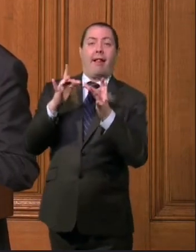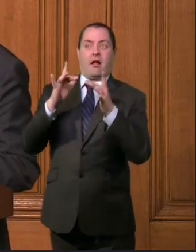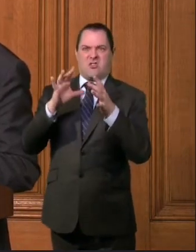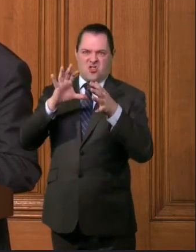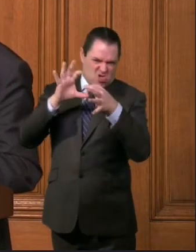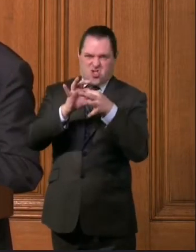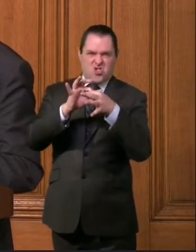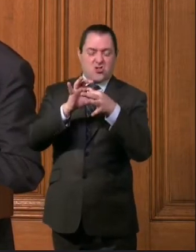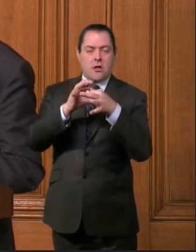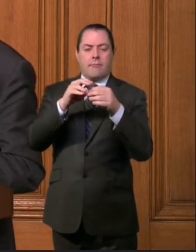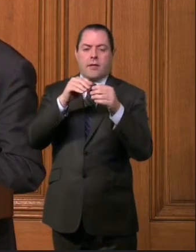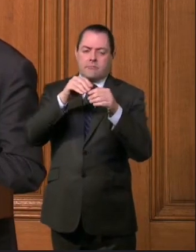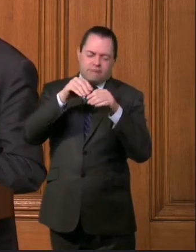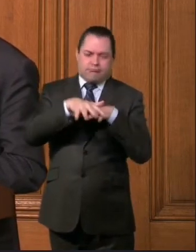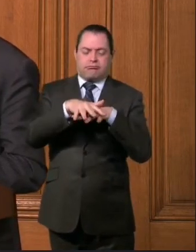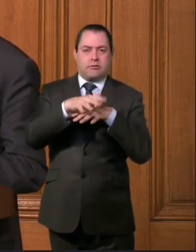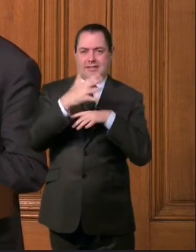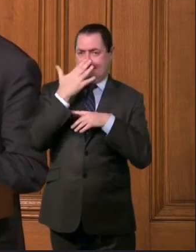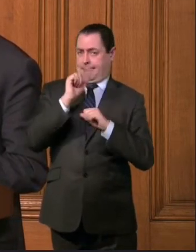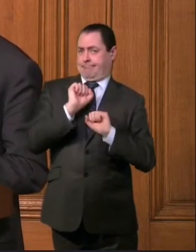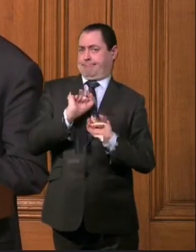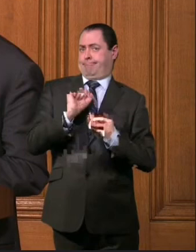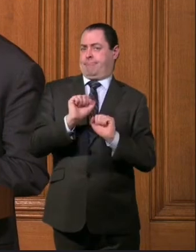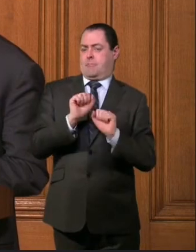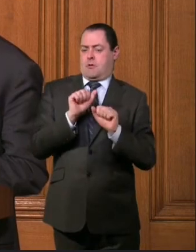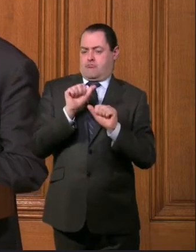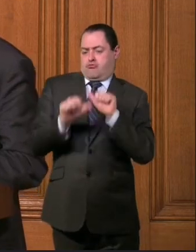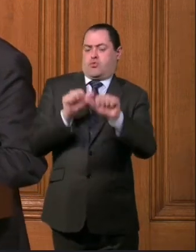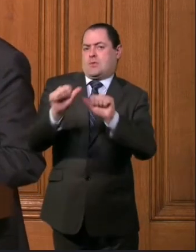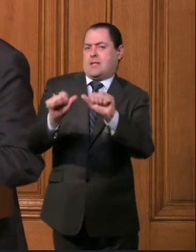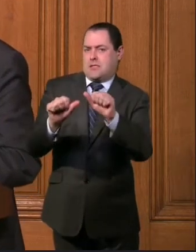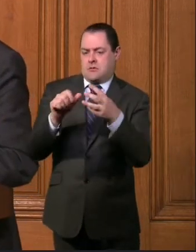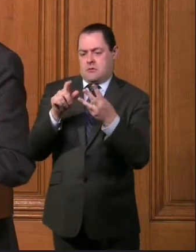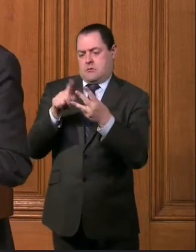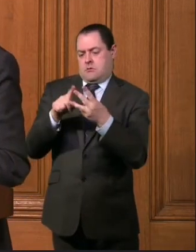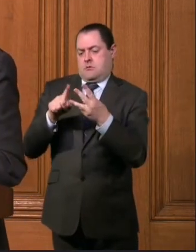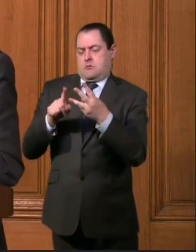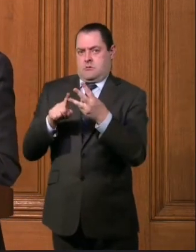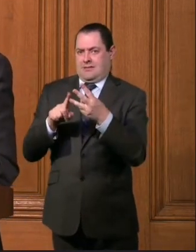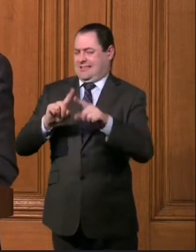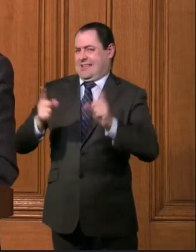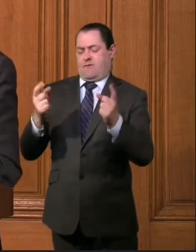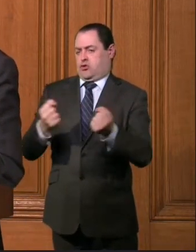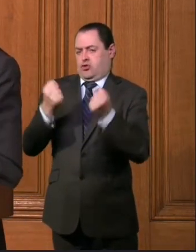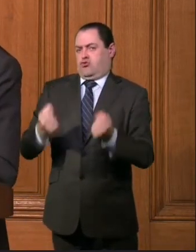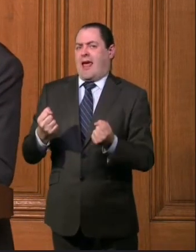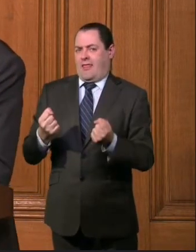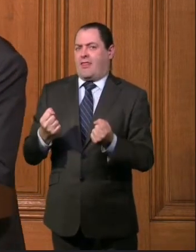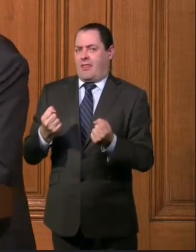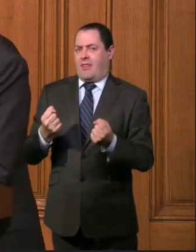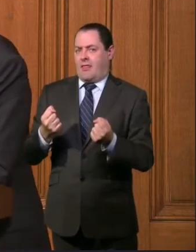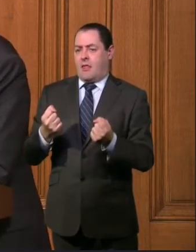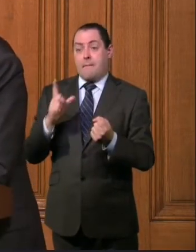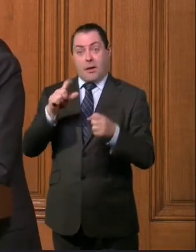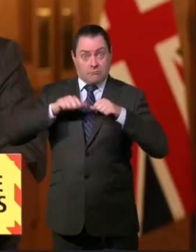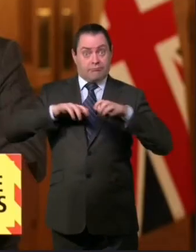conclude is there must be some mechanism by which it can actually, as I say, either bind or enter cells